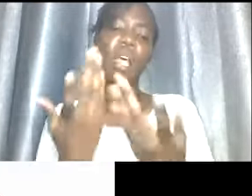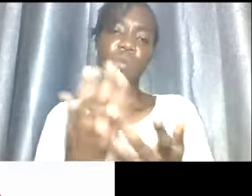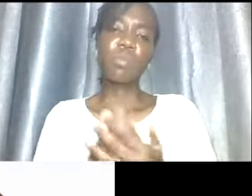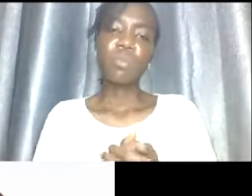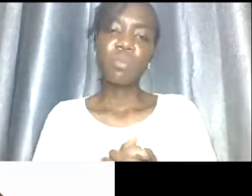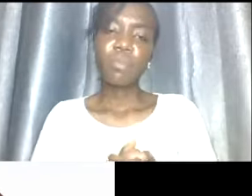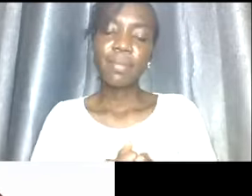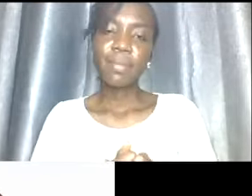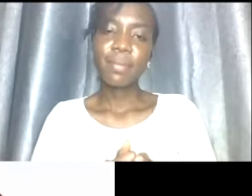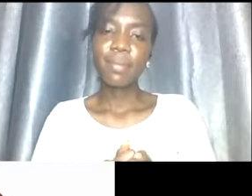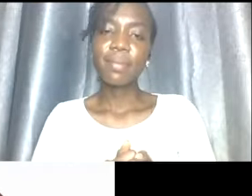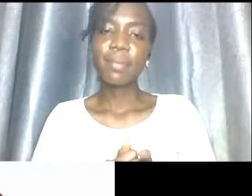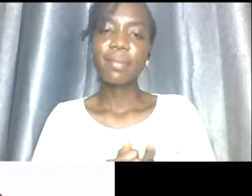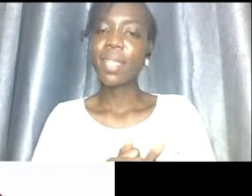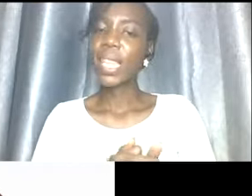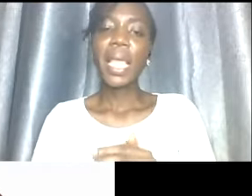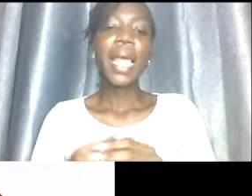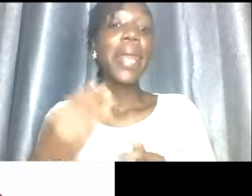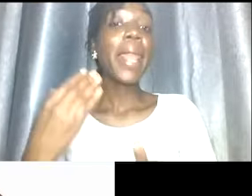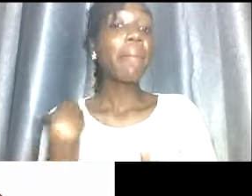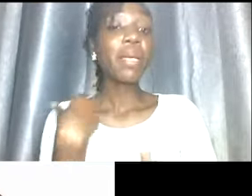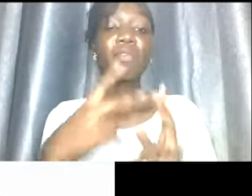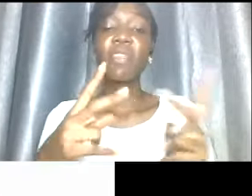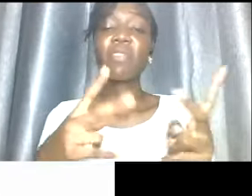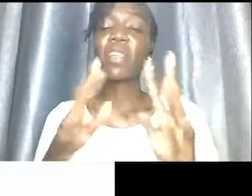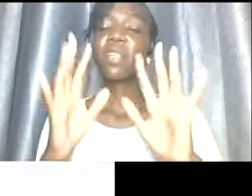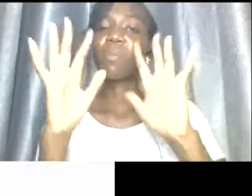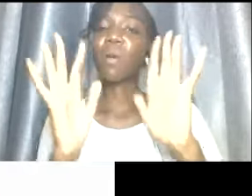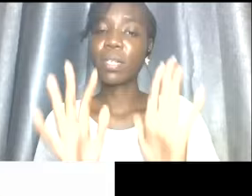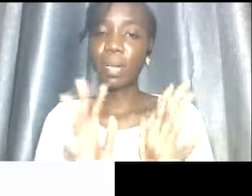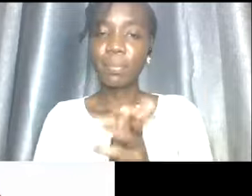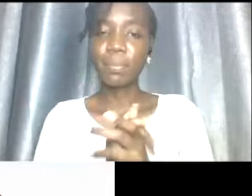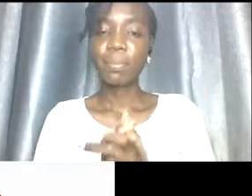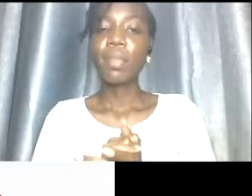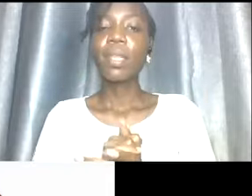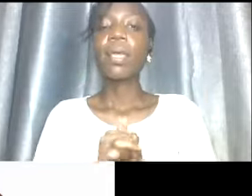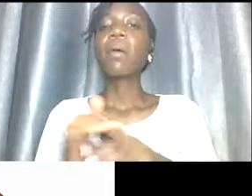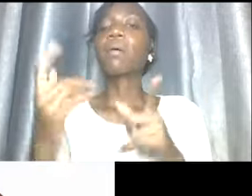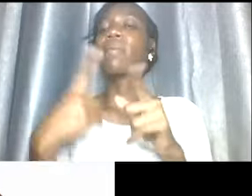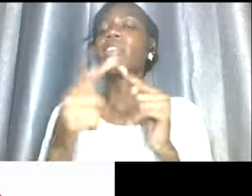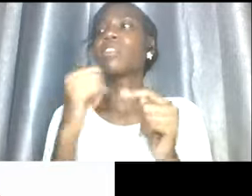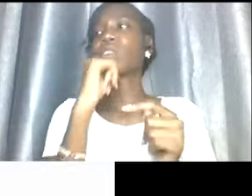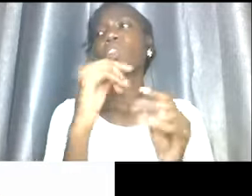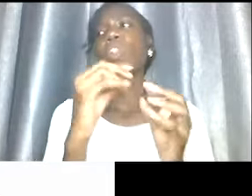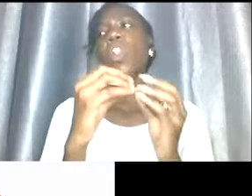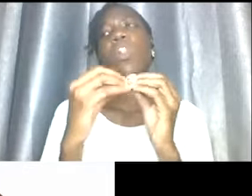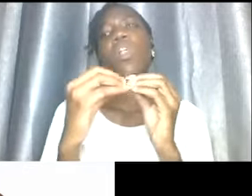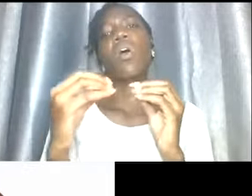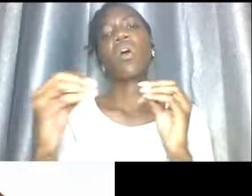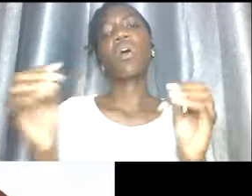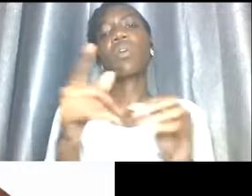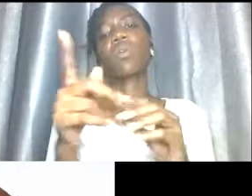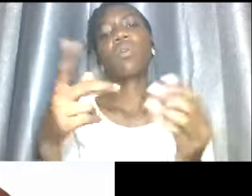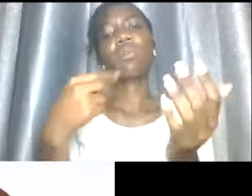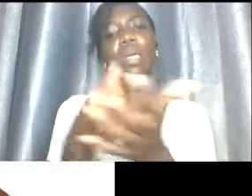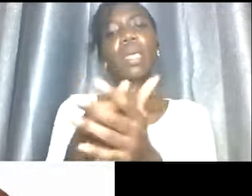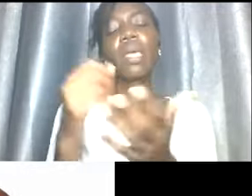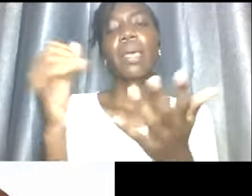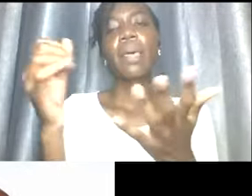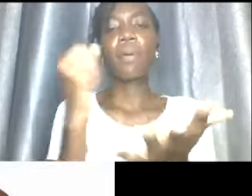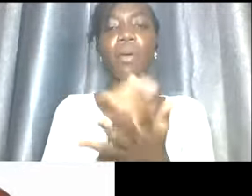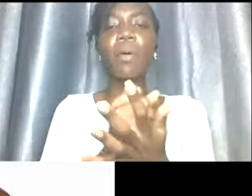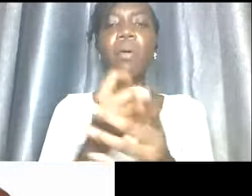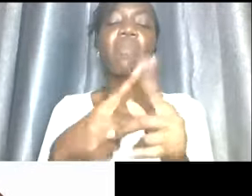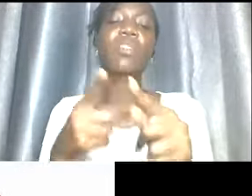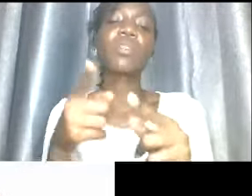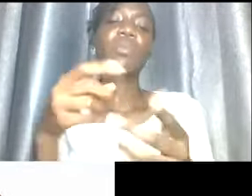The numbers are important. It's only so long you can only pay employees and not pay yourself.